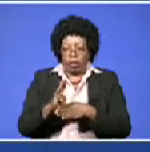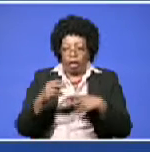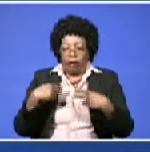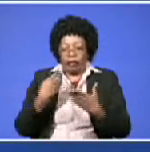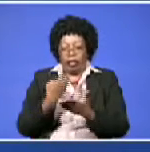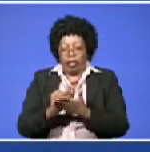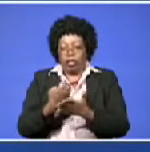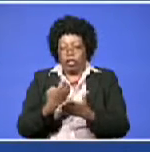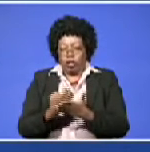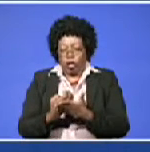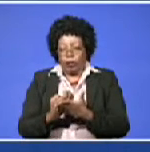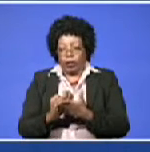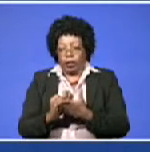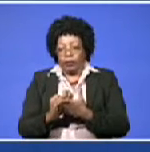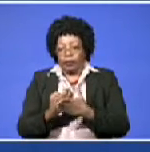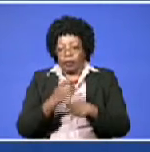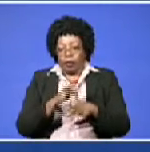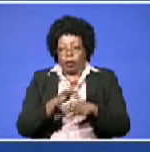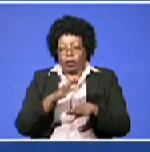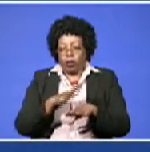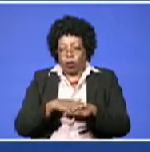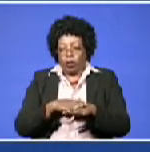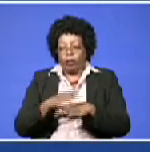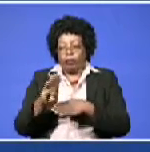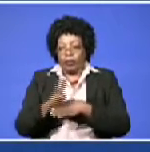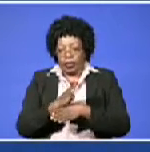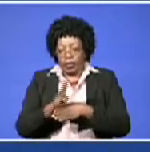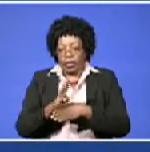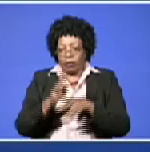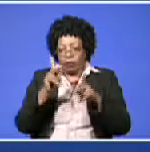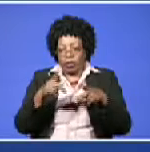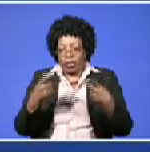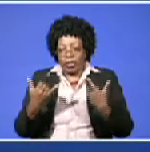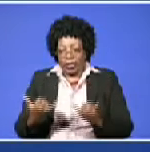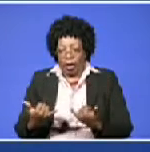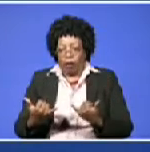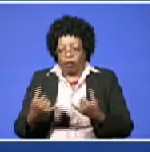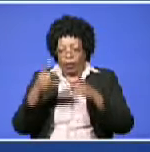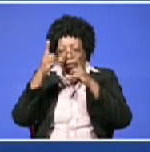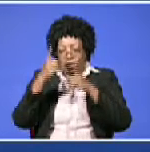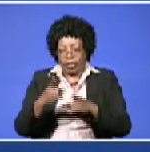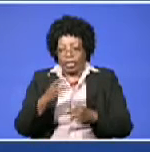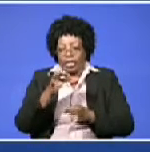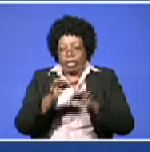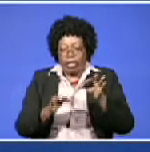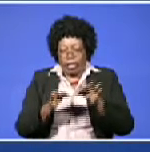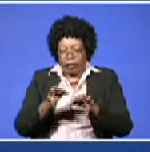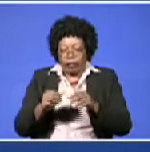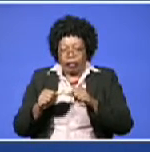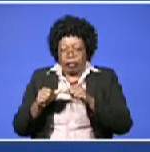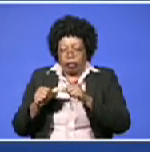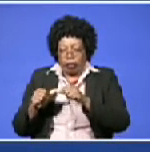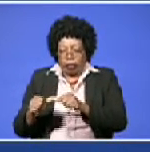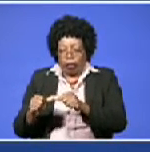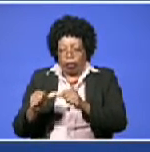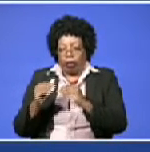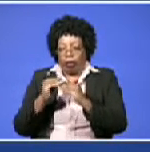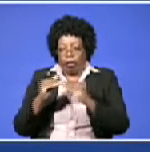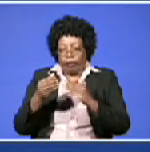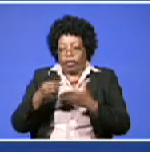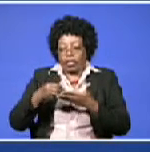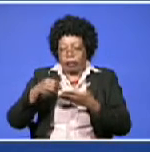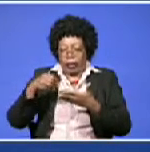economic impact on the operations of that business and persons having to now make a decision as to whether or not they could sustain certain level of